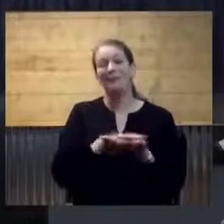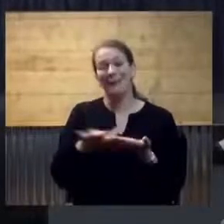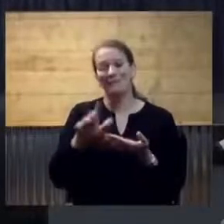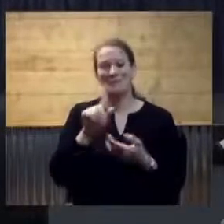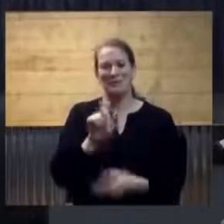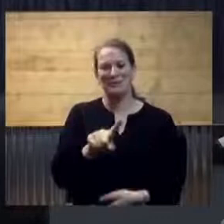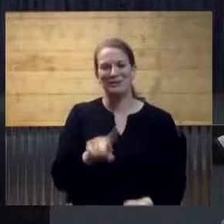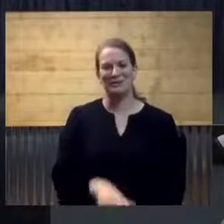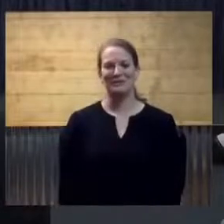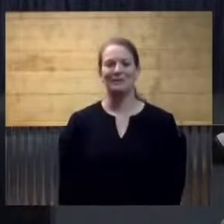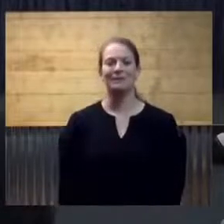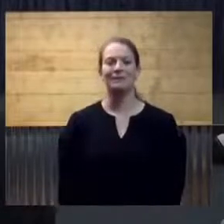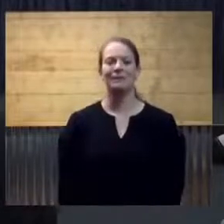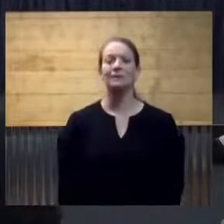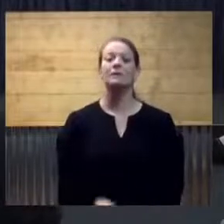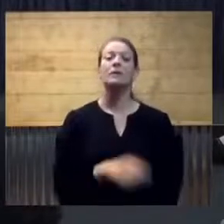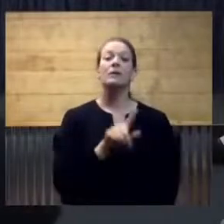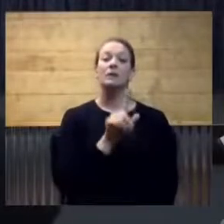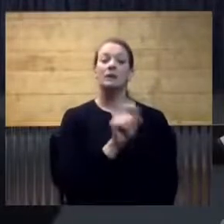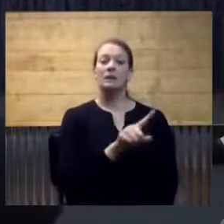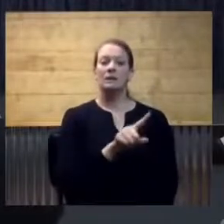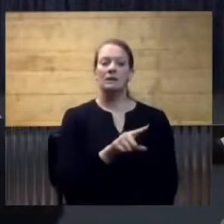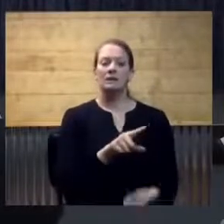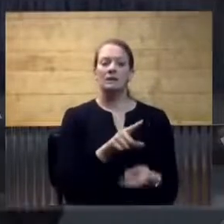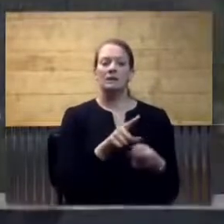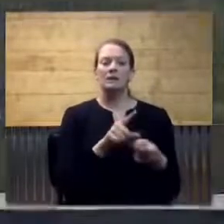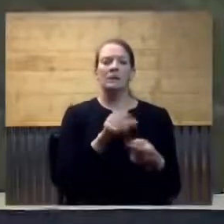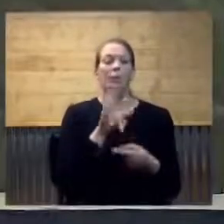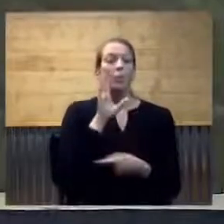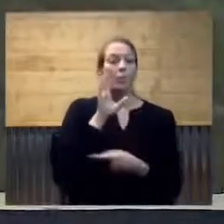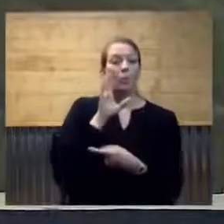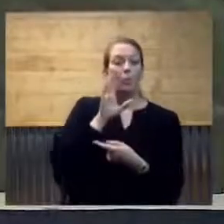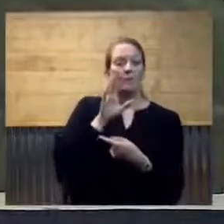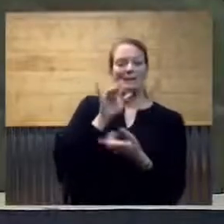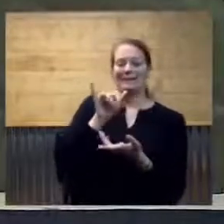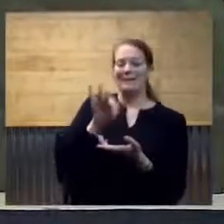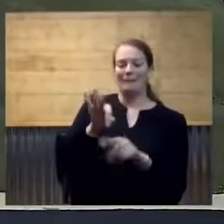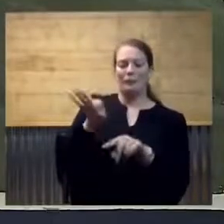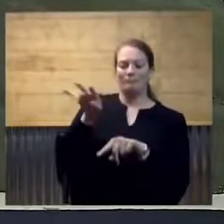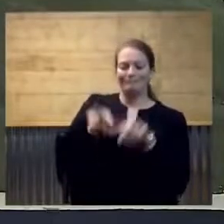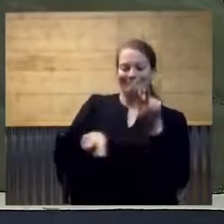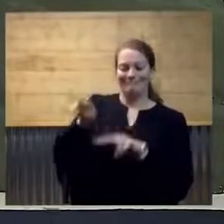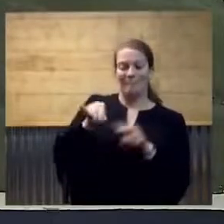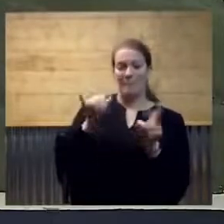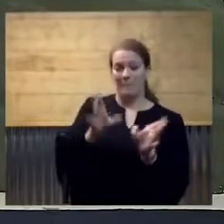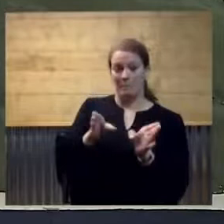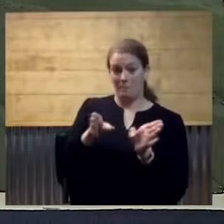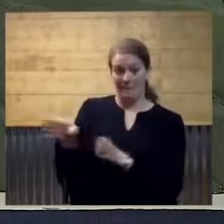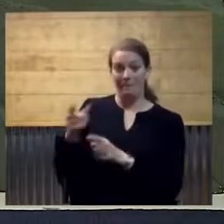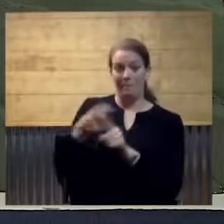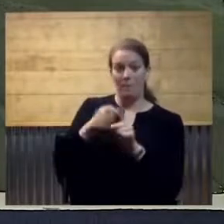on today's data, does the New York City plan work? You are not deciding today.